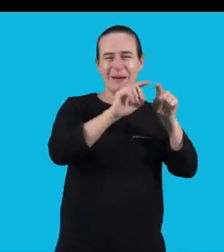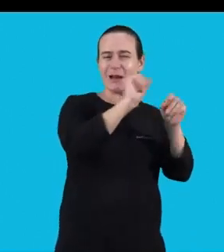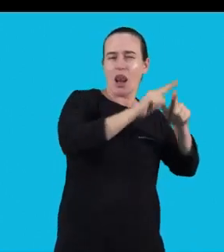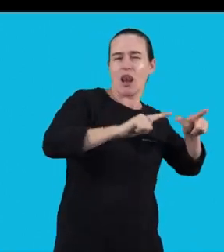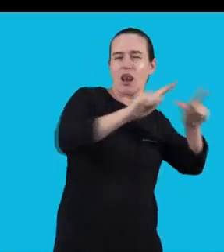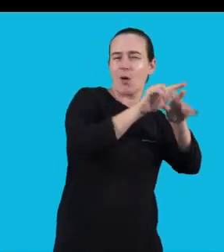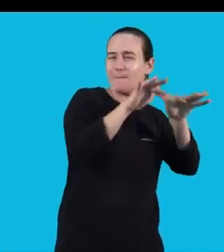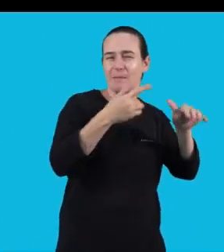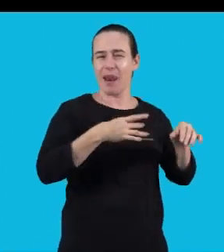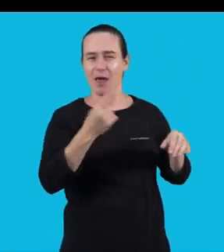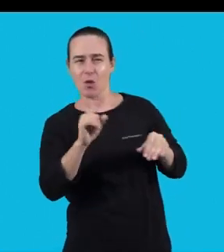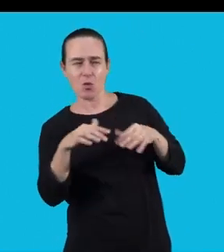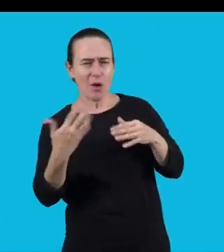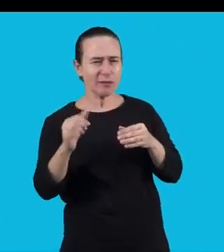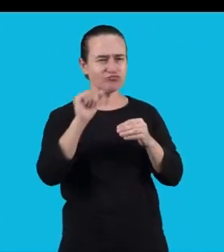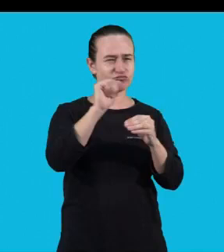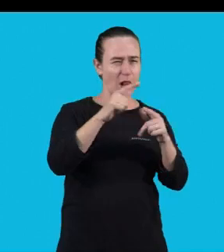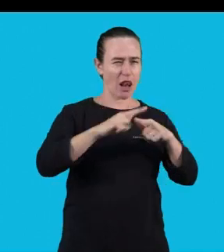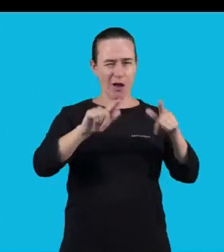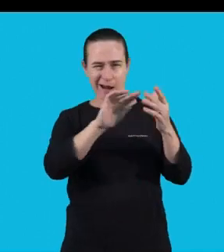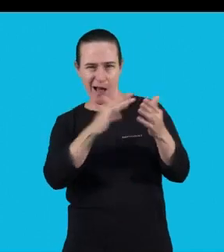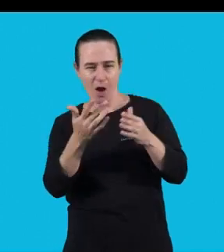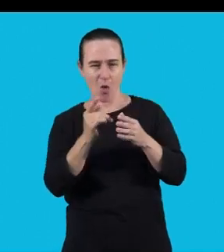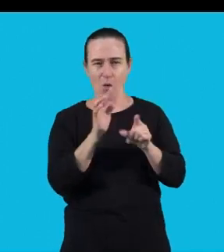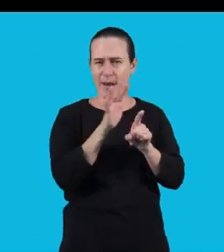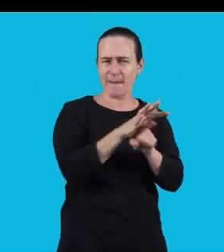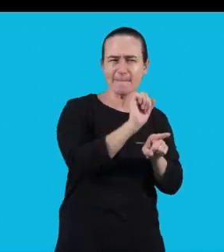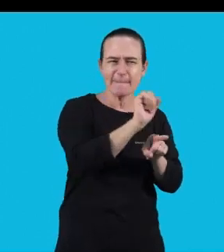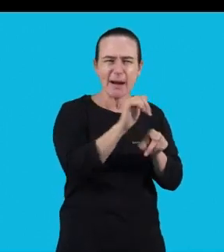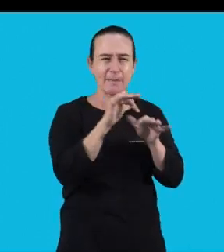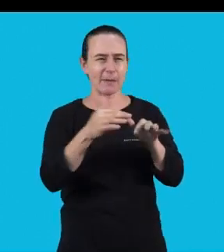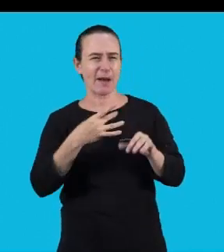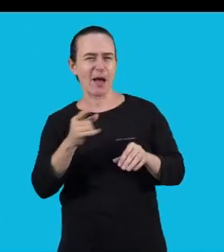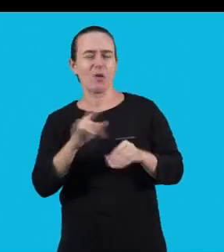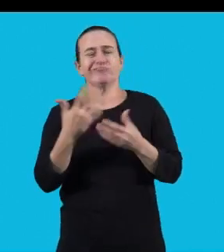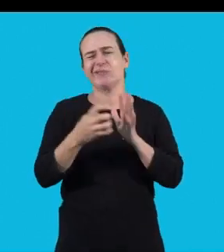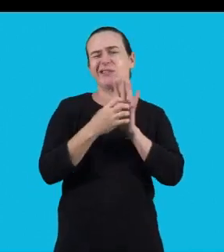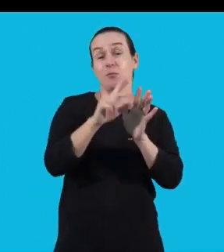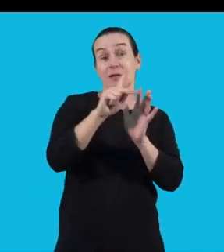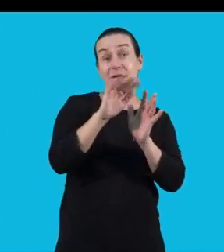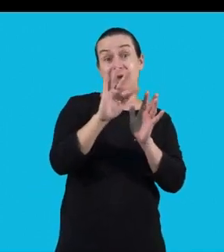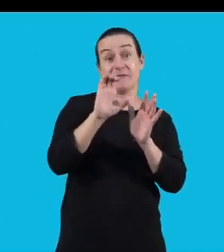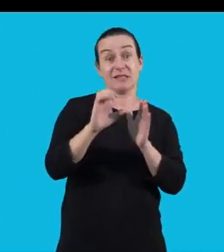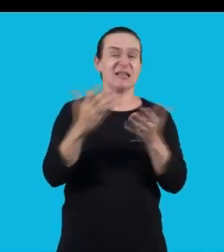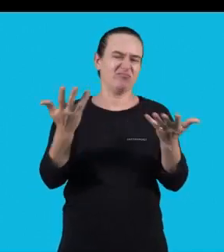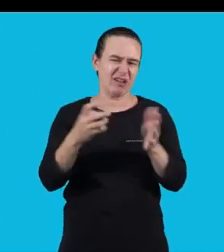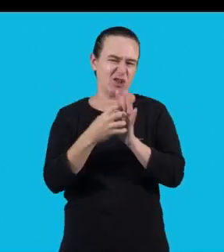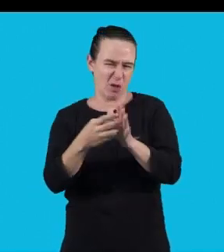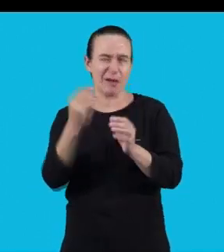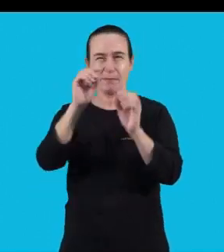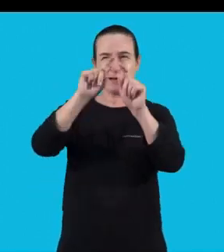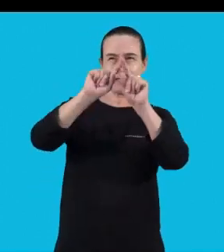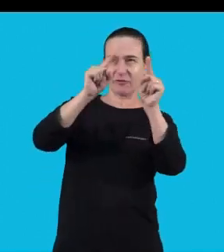tastes, how local influencers have influenced international chain stores like KFC, for